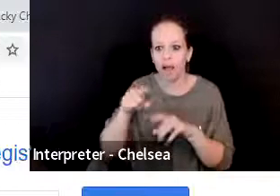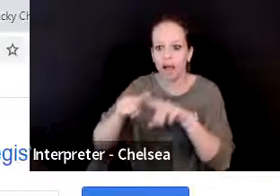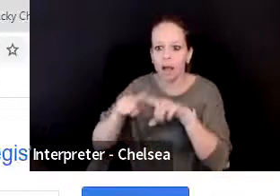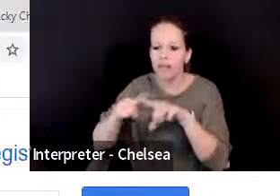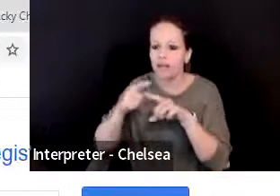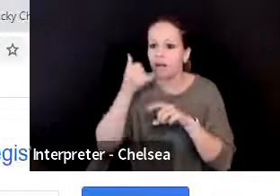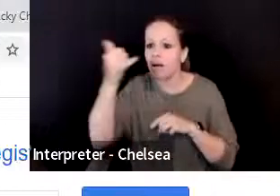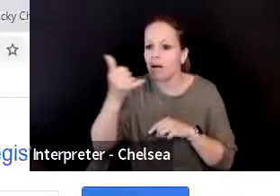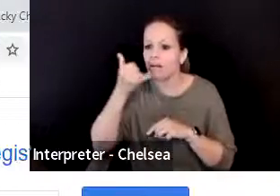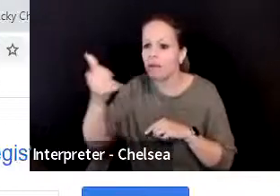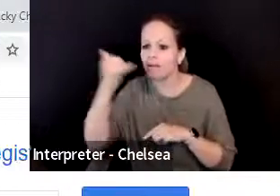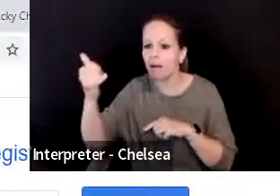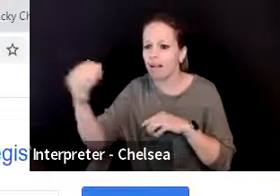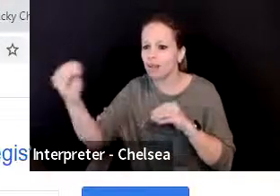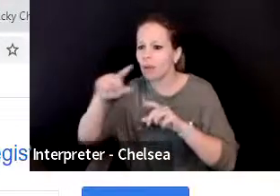and can answer your question.